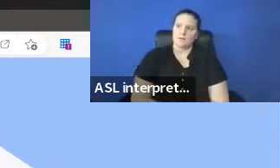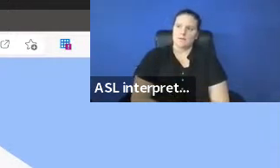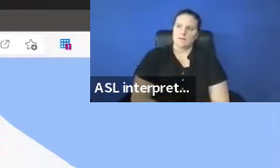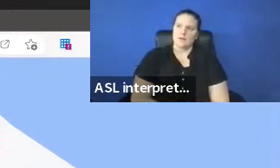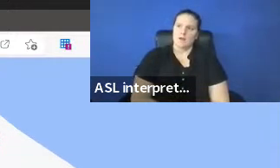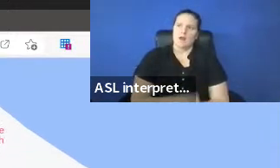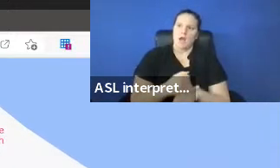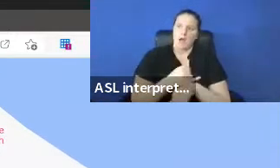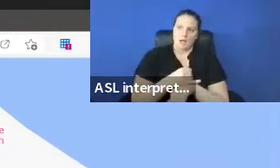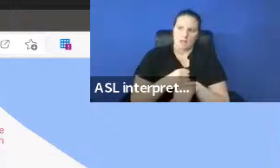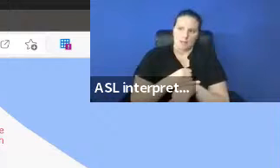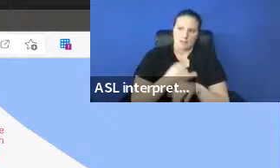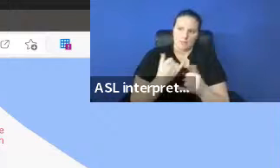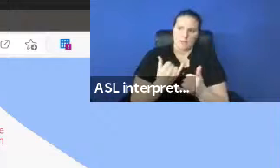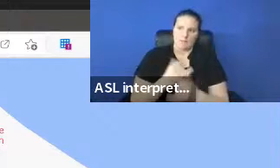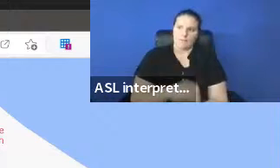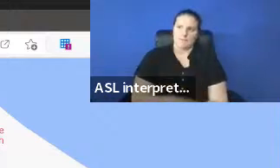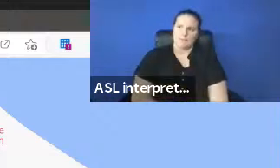island.